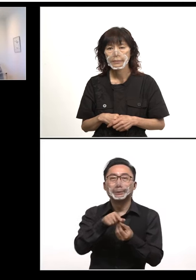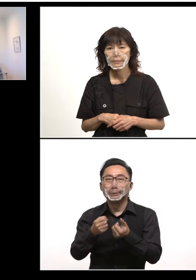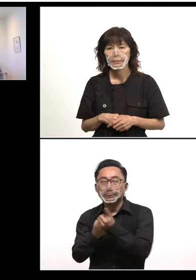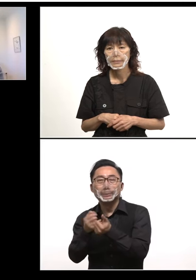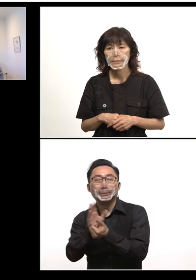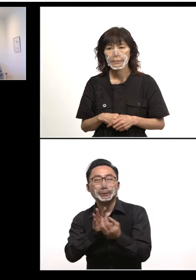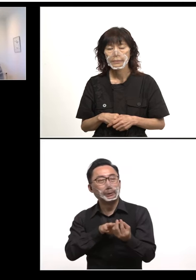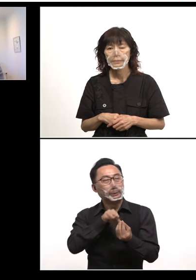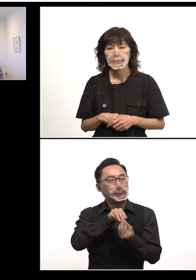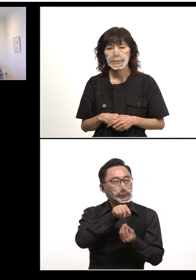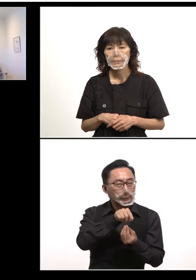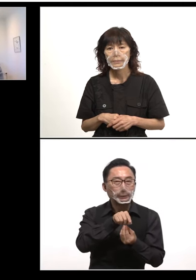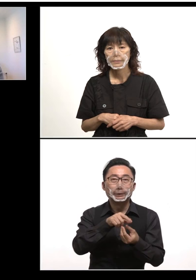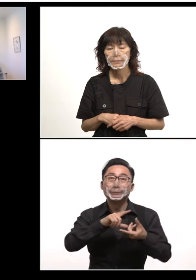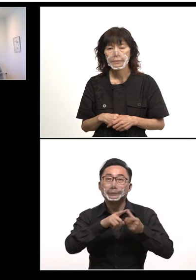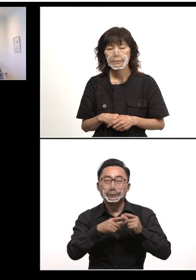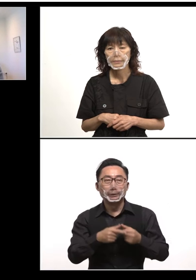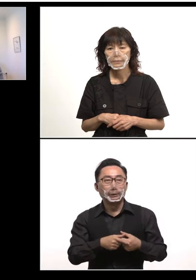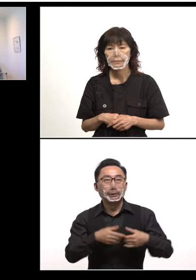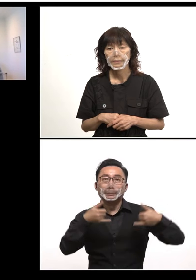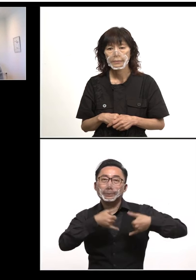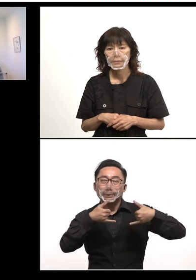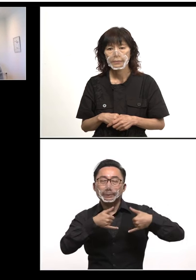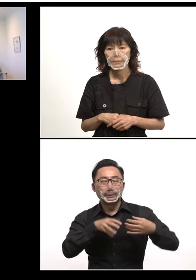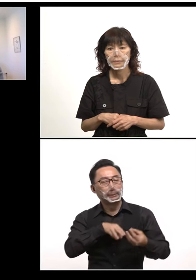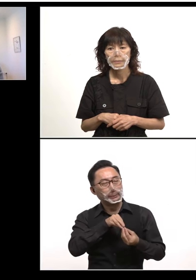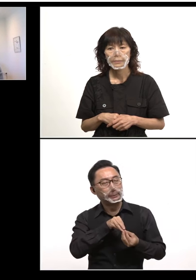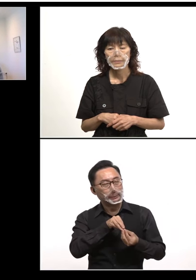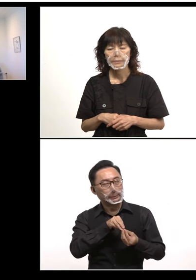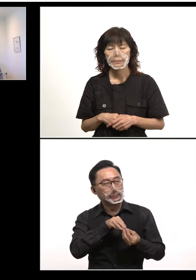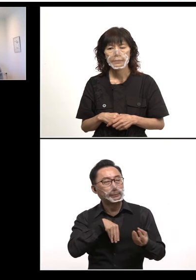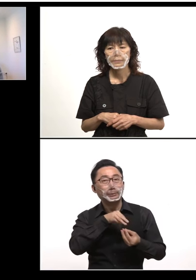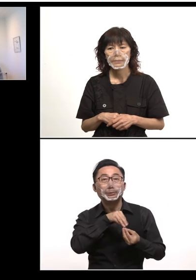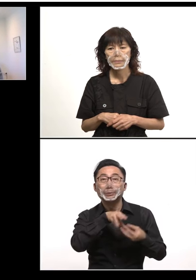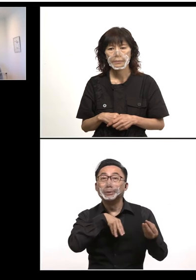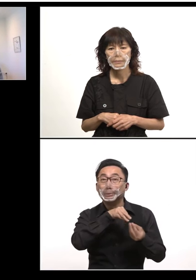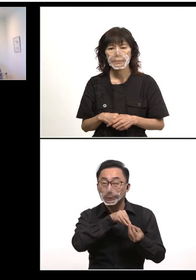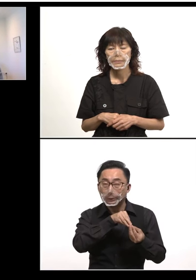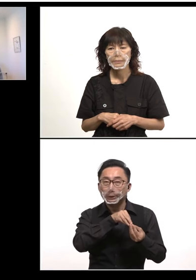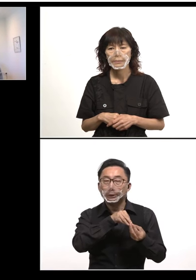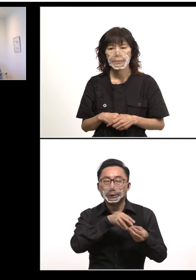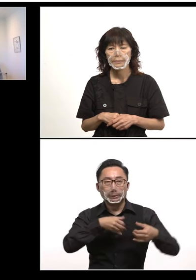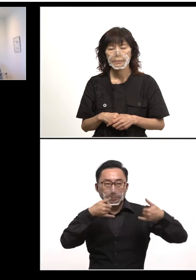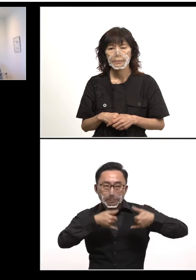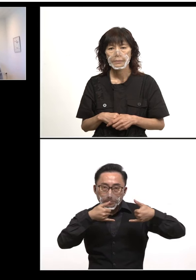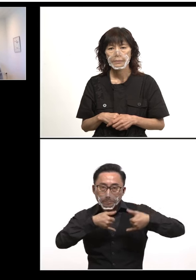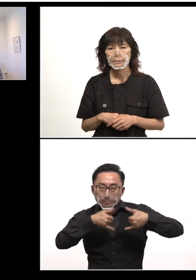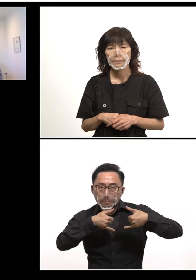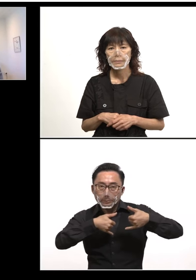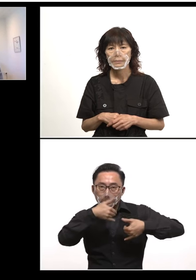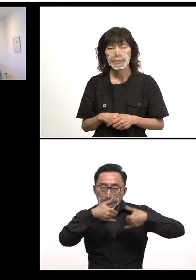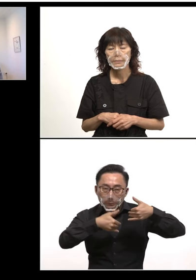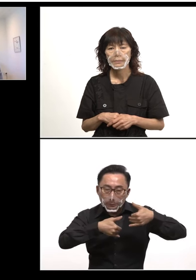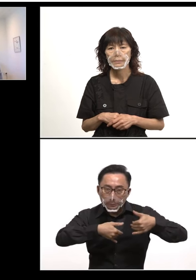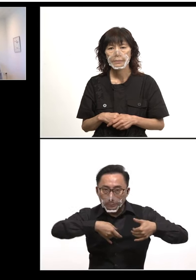with these performances, I think I've found that it does, anything you can do to make people think, and just to